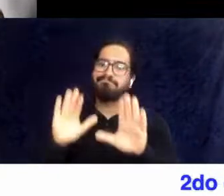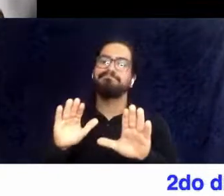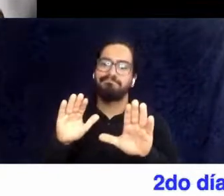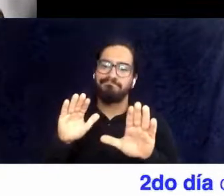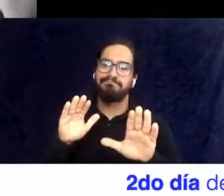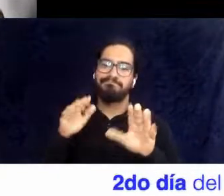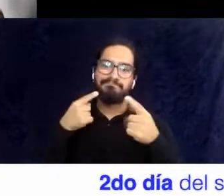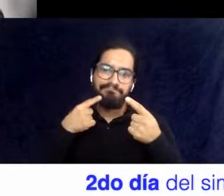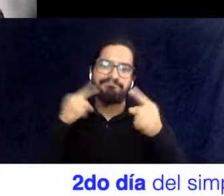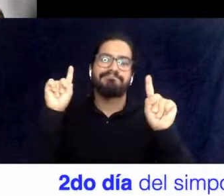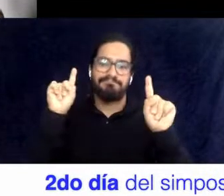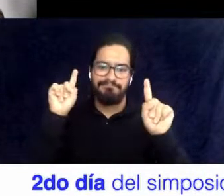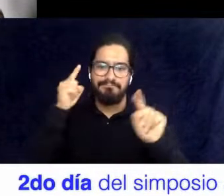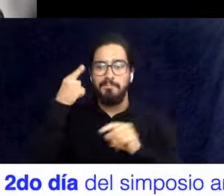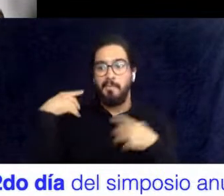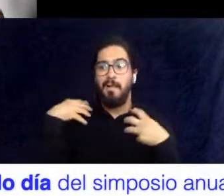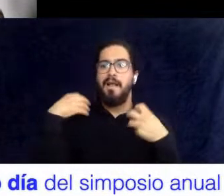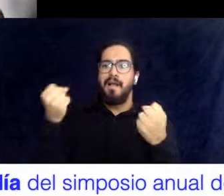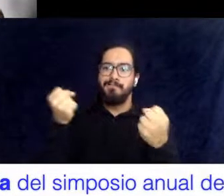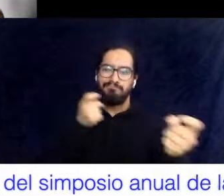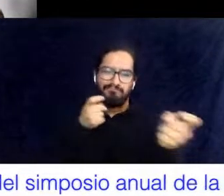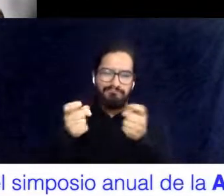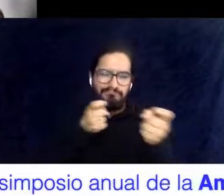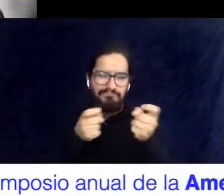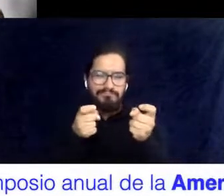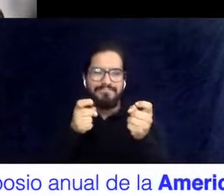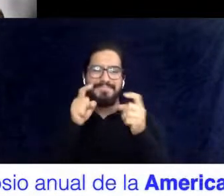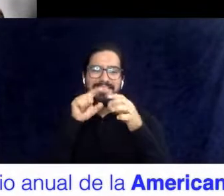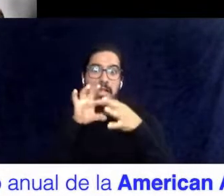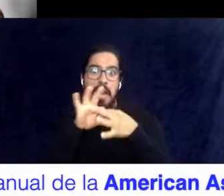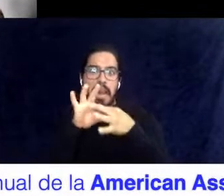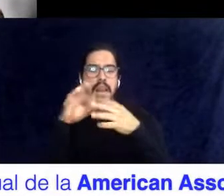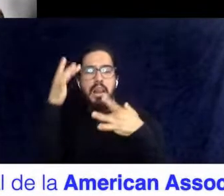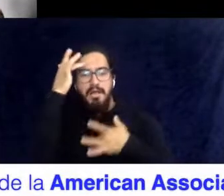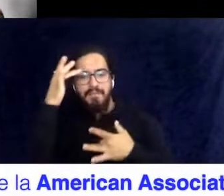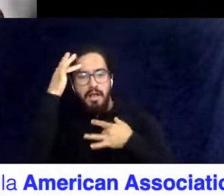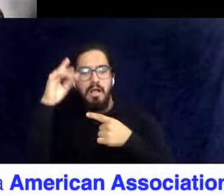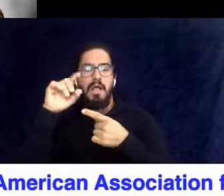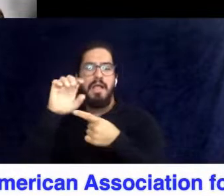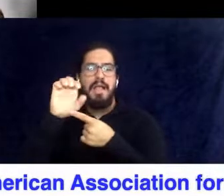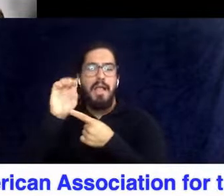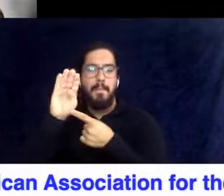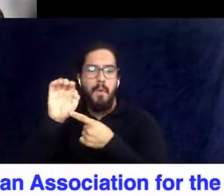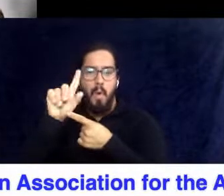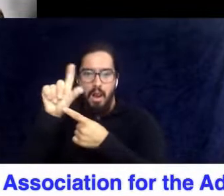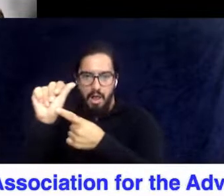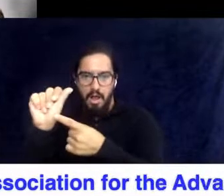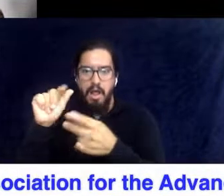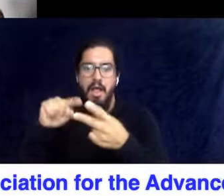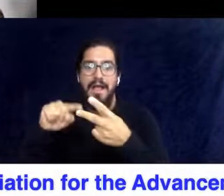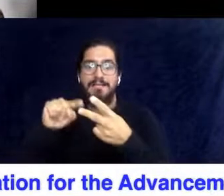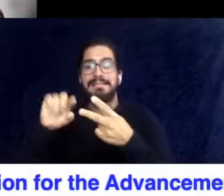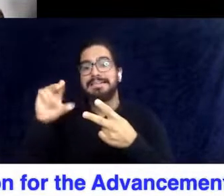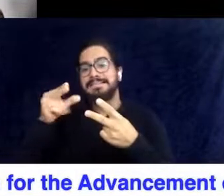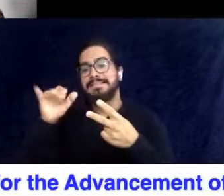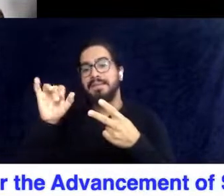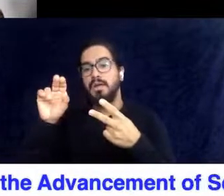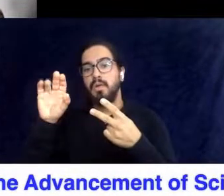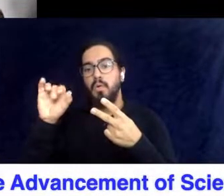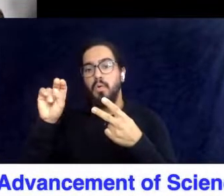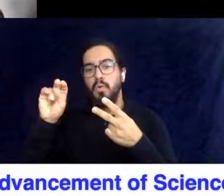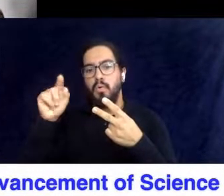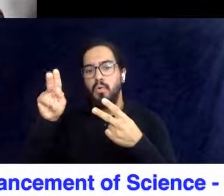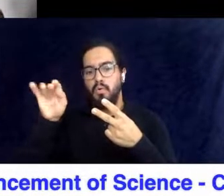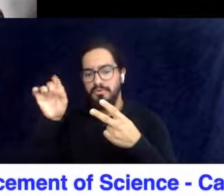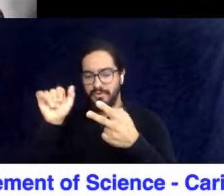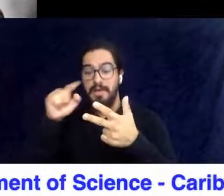and preparedness for Ebola and the containment of the chikungunya and Zika virus